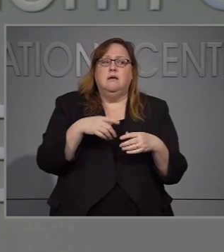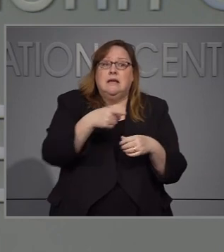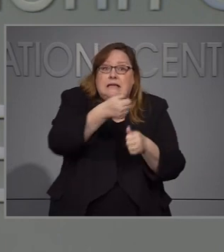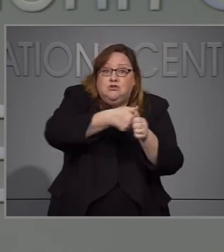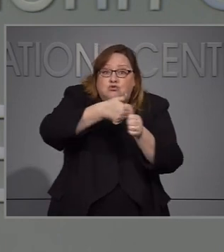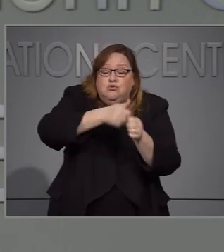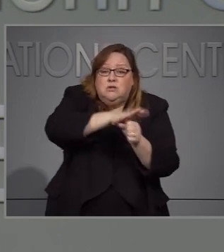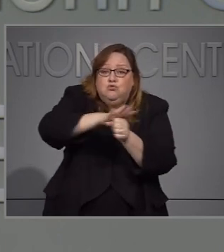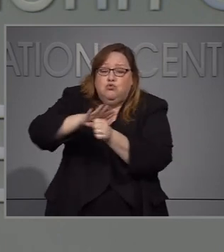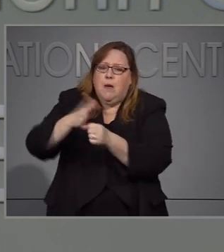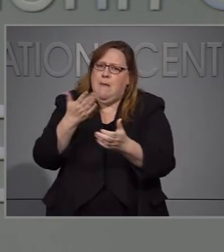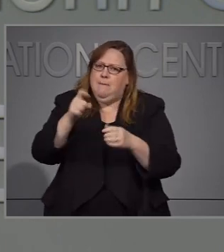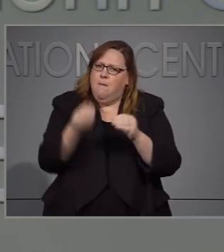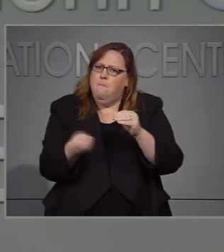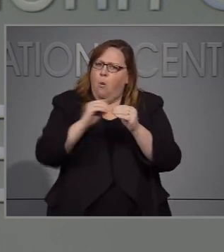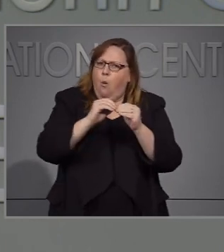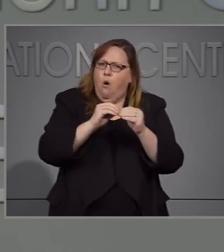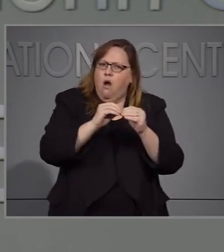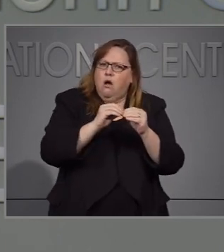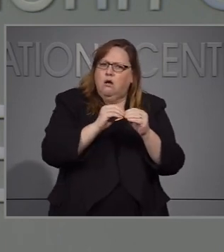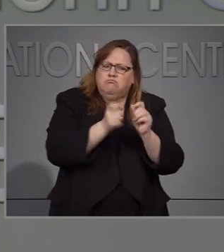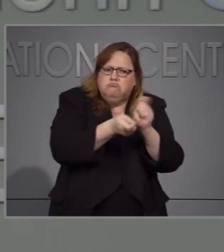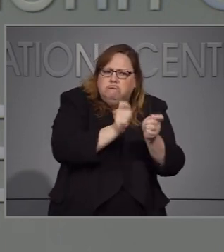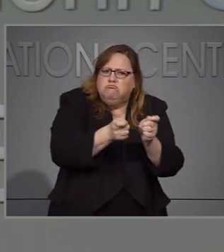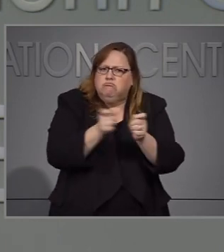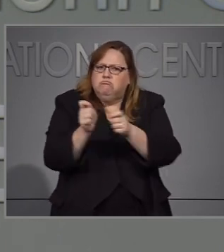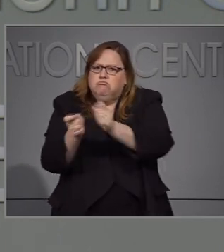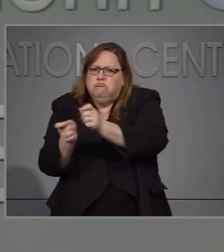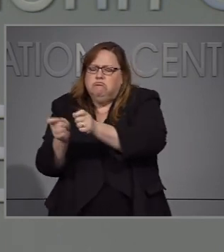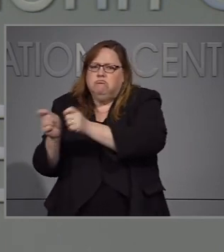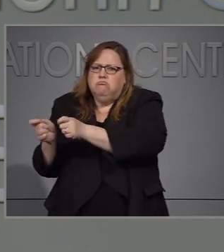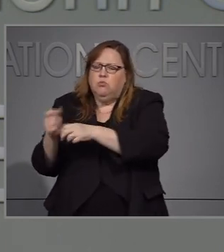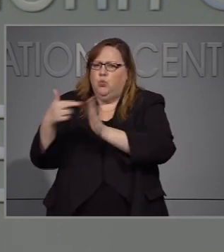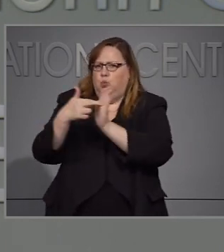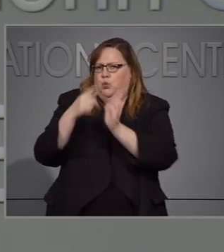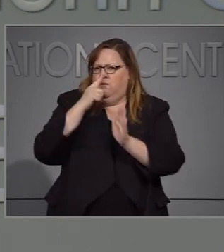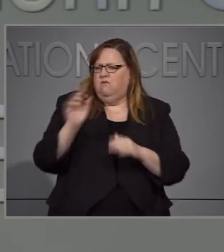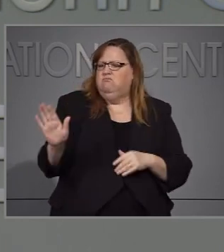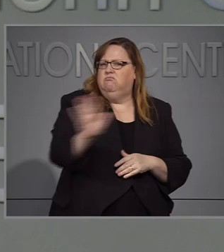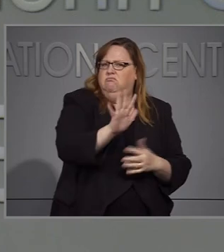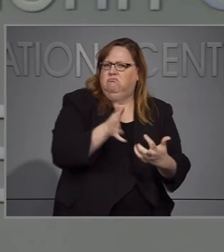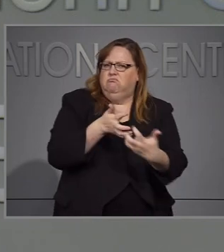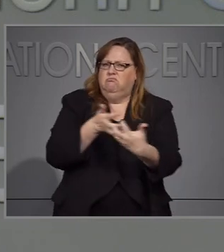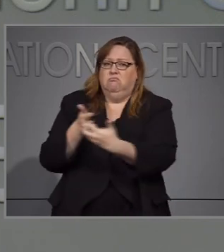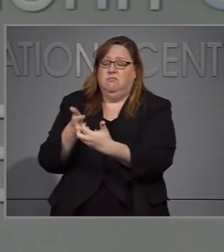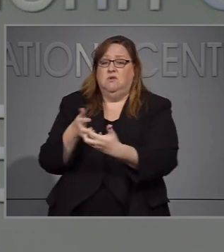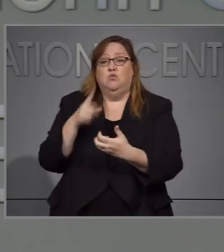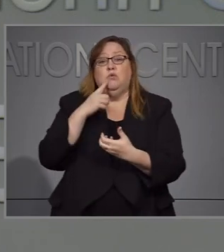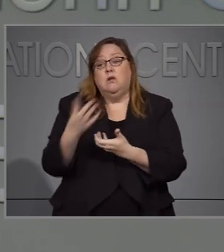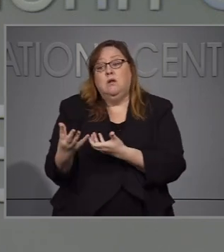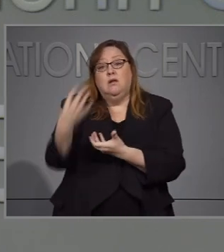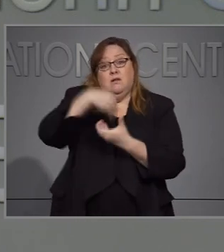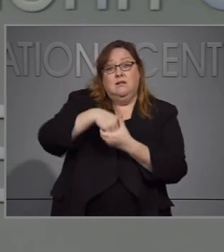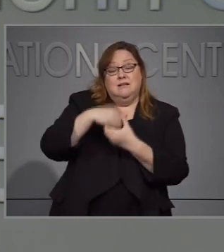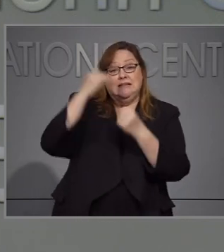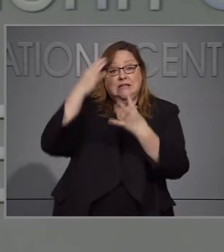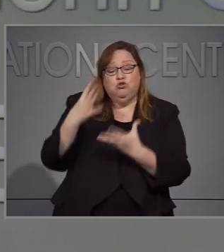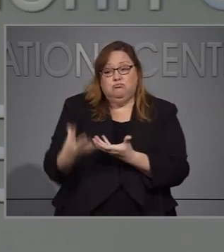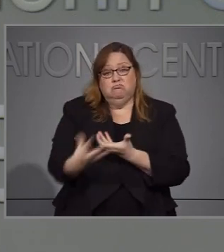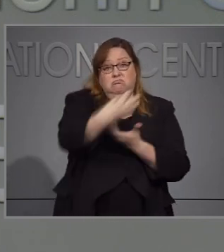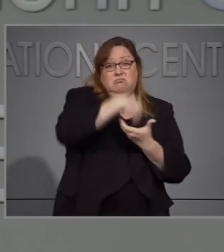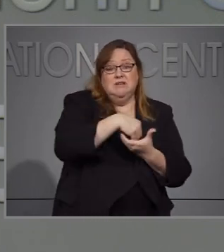these individual school districts. And having that input from teachers and staff is just going to be critical in the